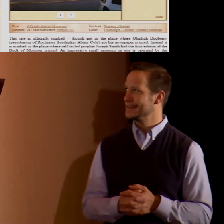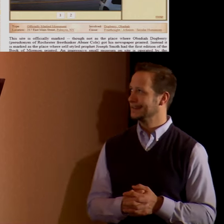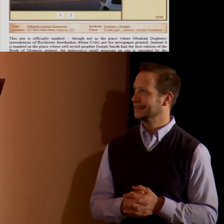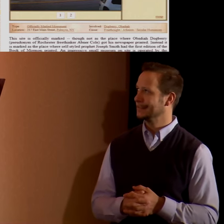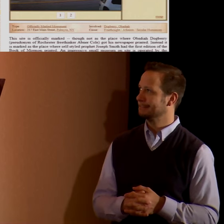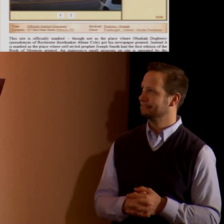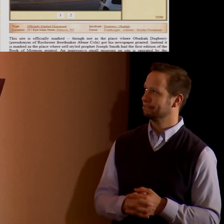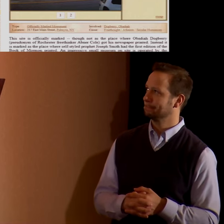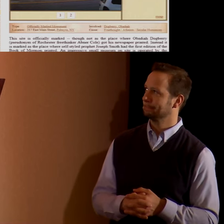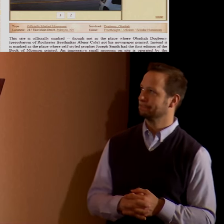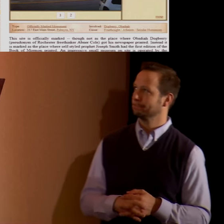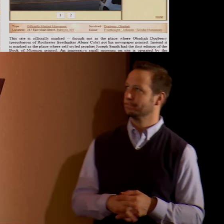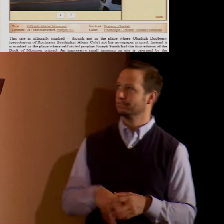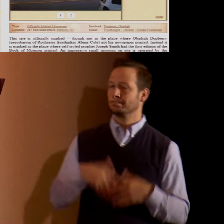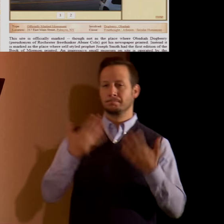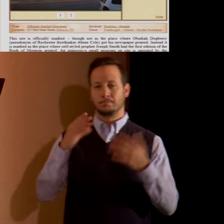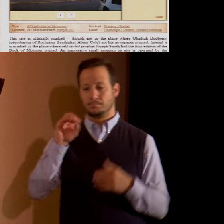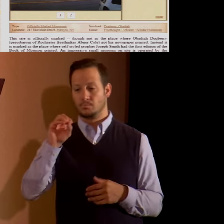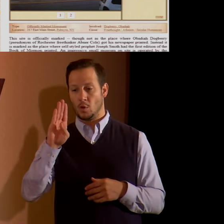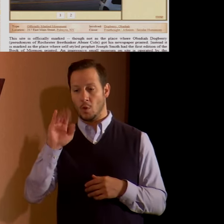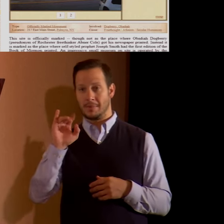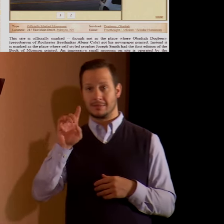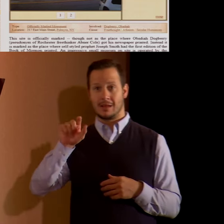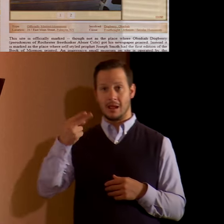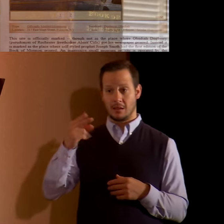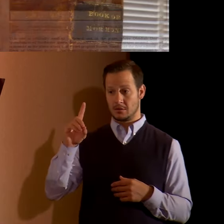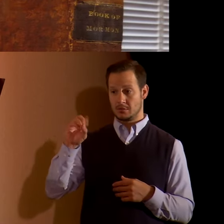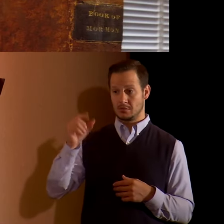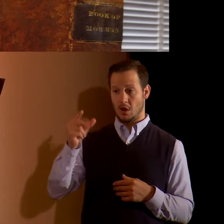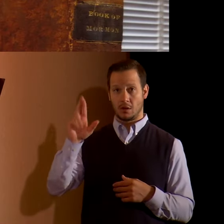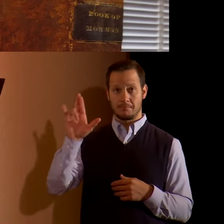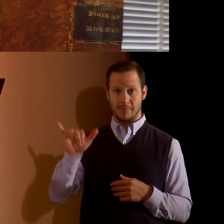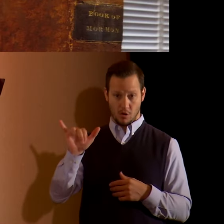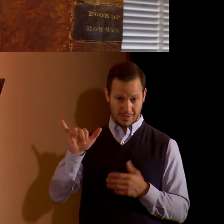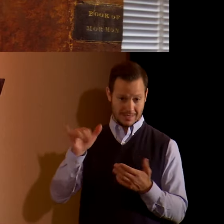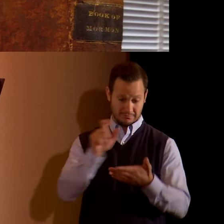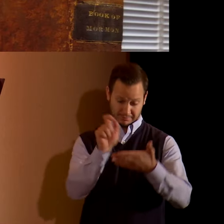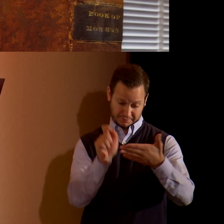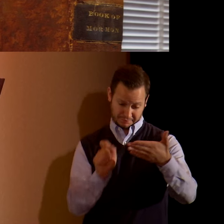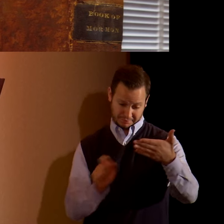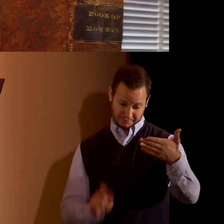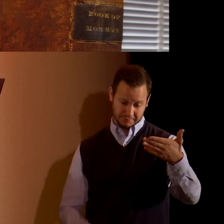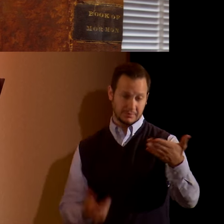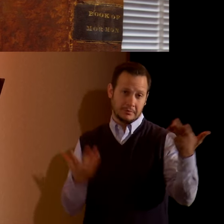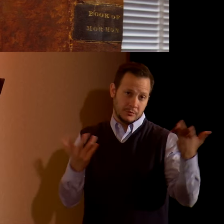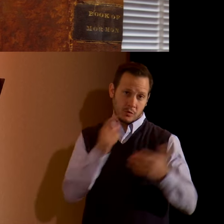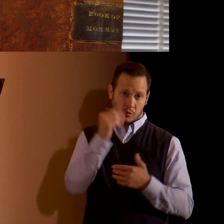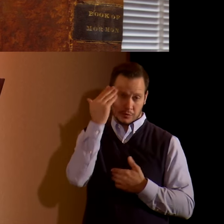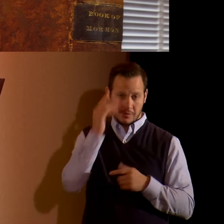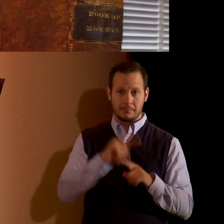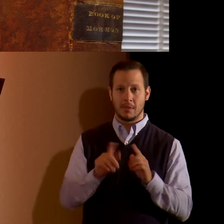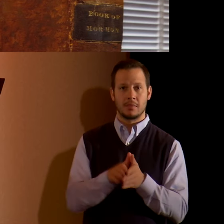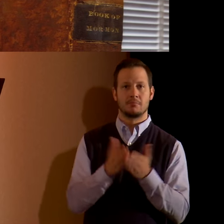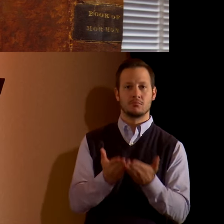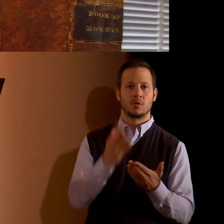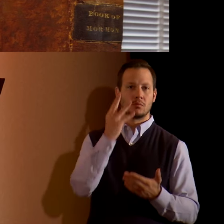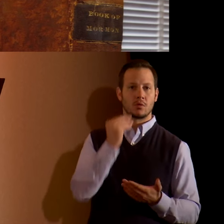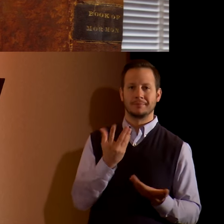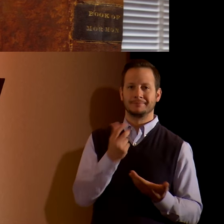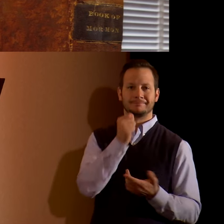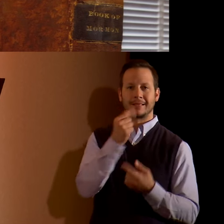In any case, whether Obadiah Dogberry's expose had much to do with it or not, the Book of Mormon was not